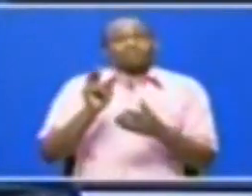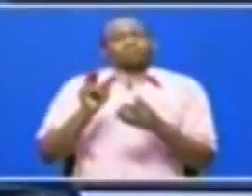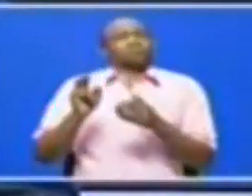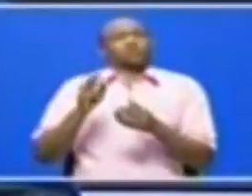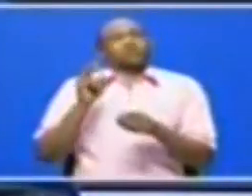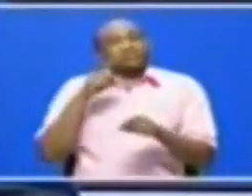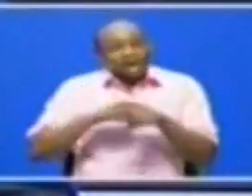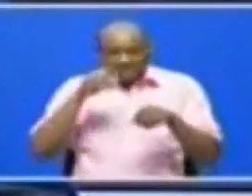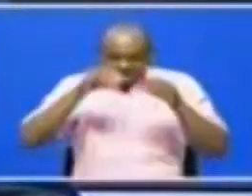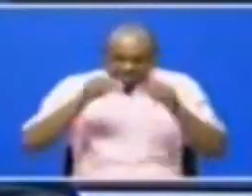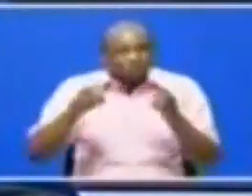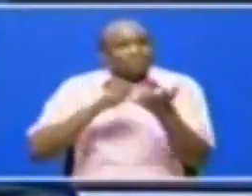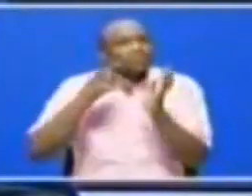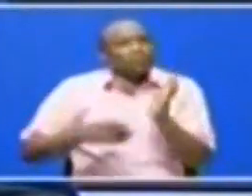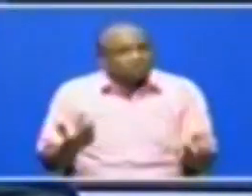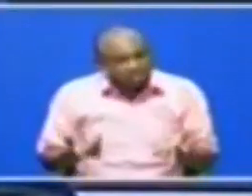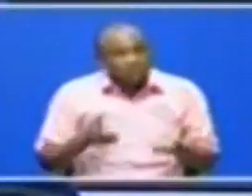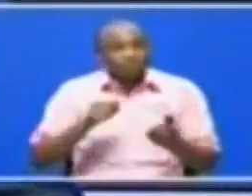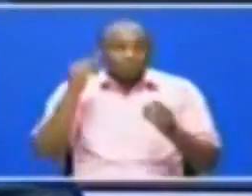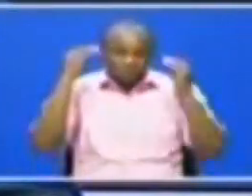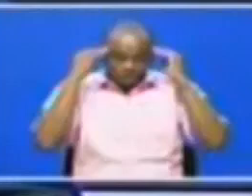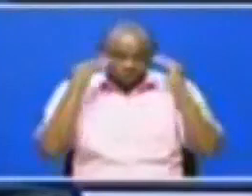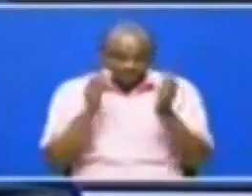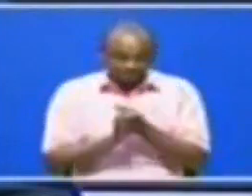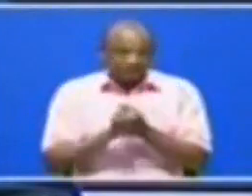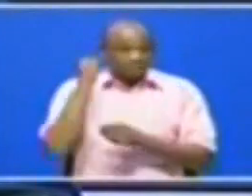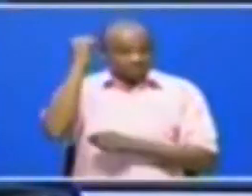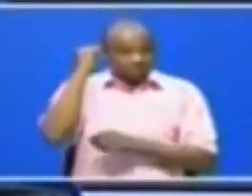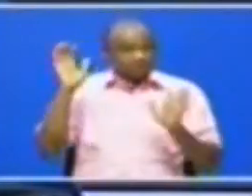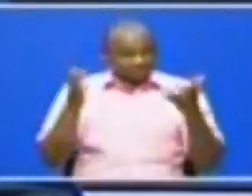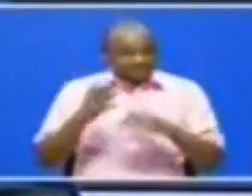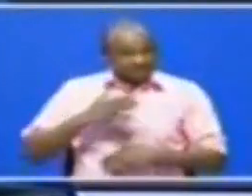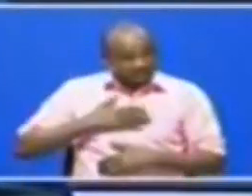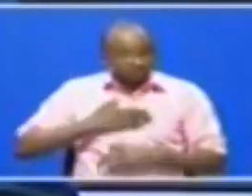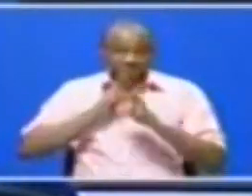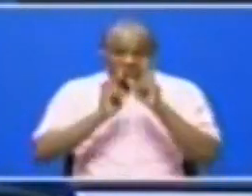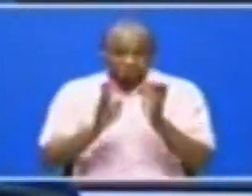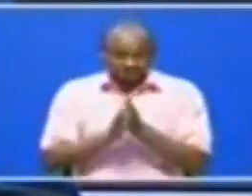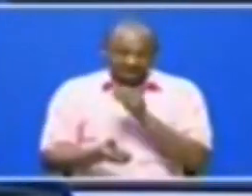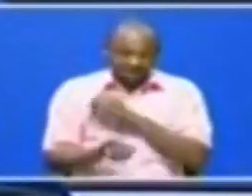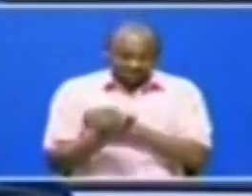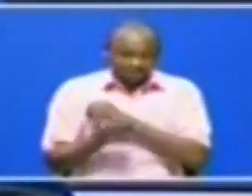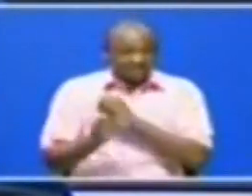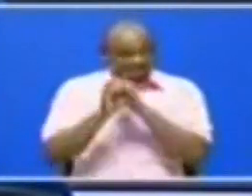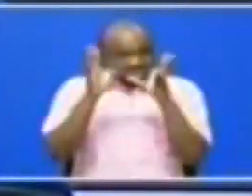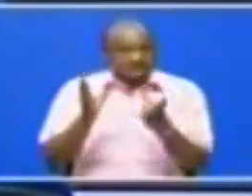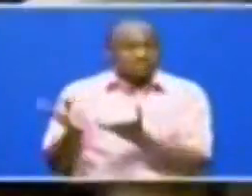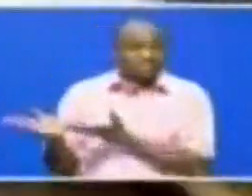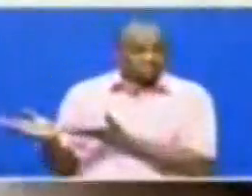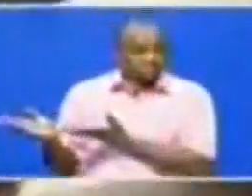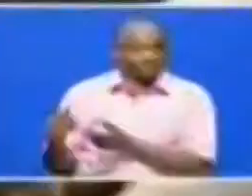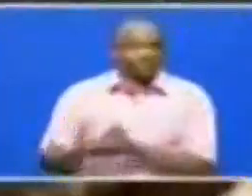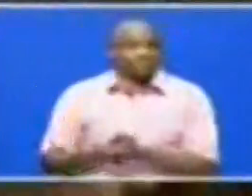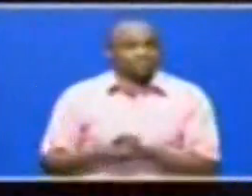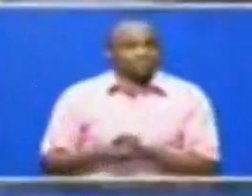of the fresh polls as ordered by the court? Political affairs reporter Murimi Mwangi reports.